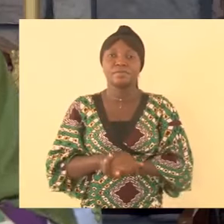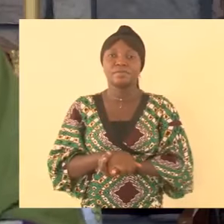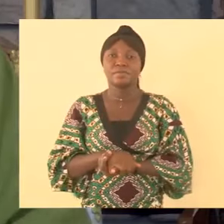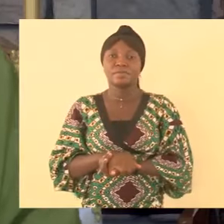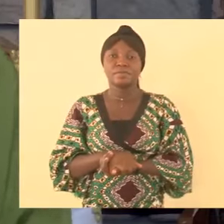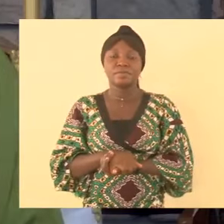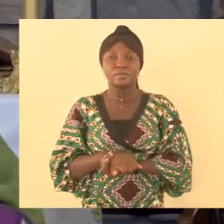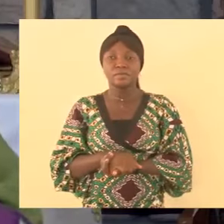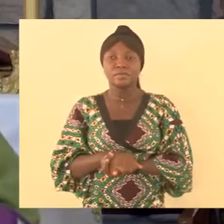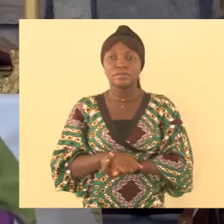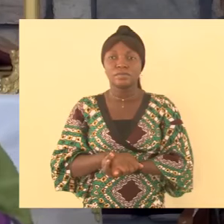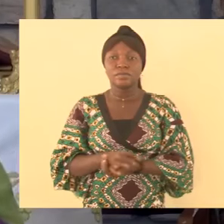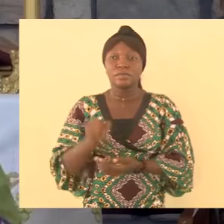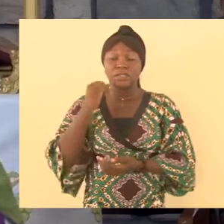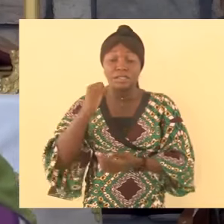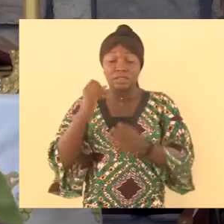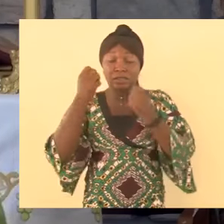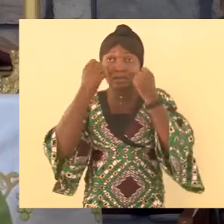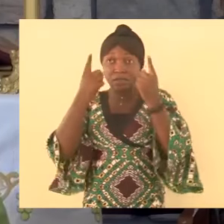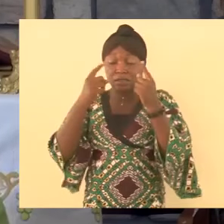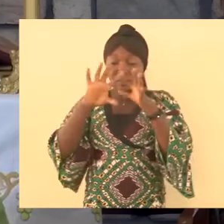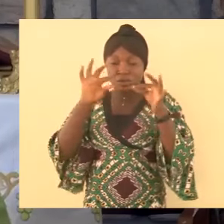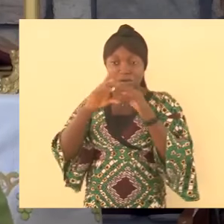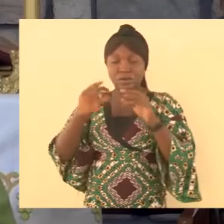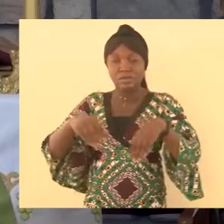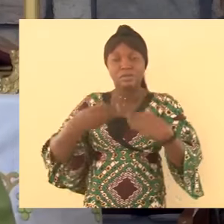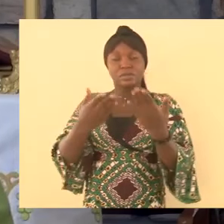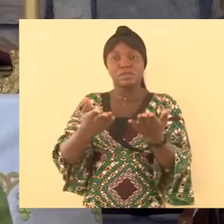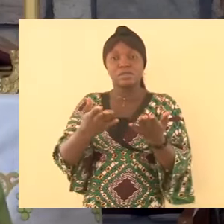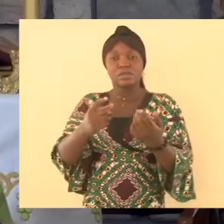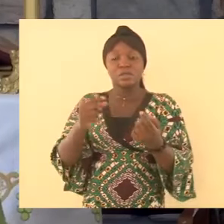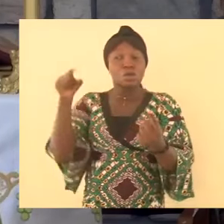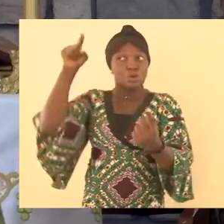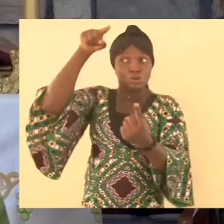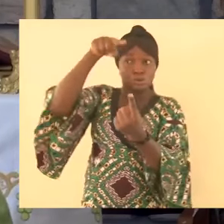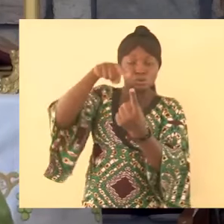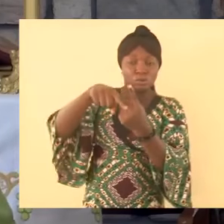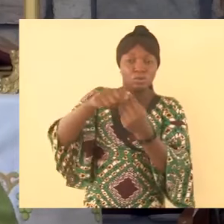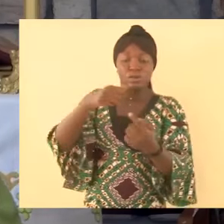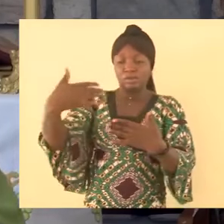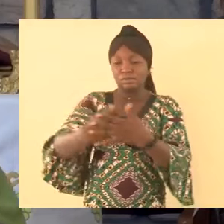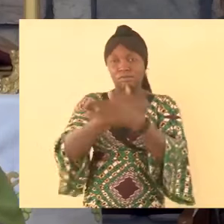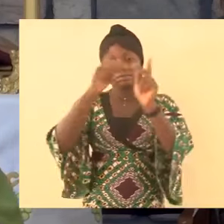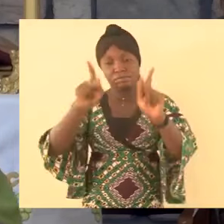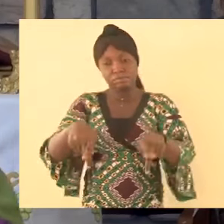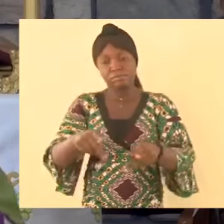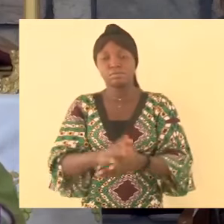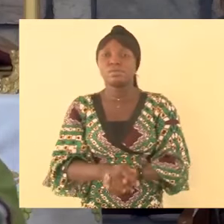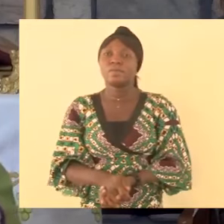came. It is an amazing story of generosity towards a total stranger.